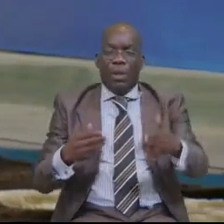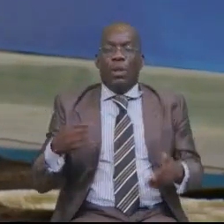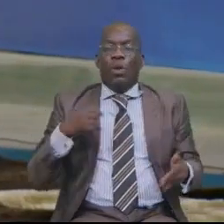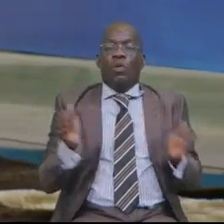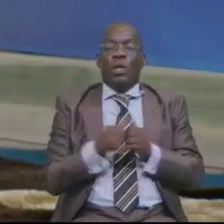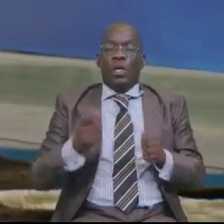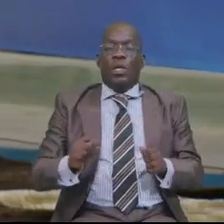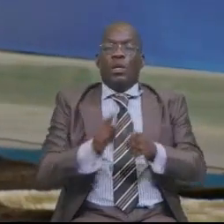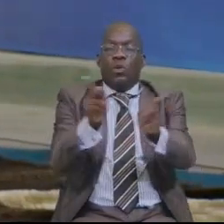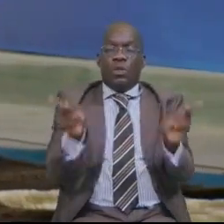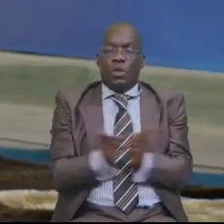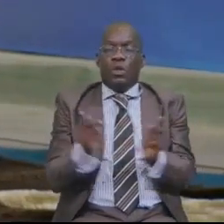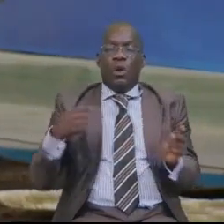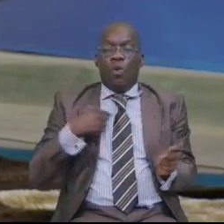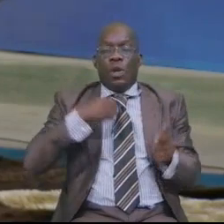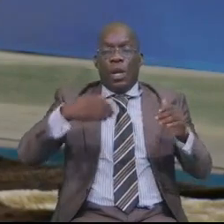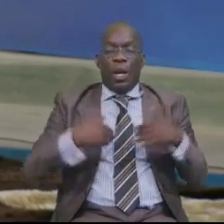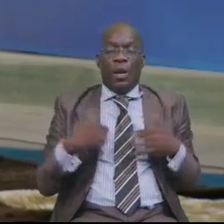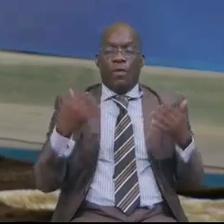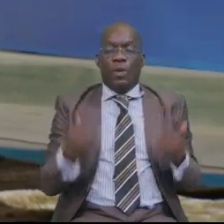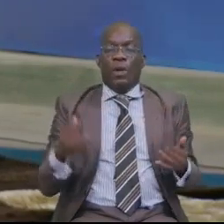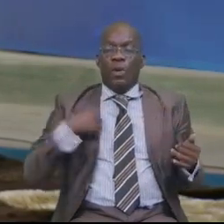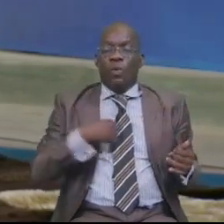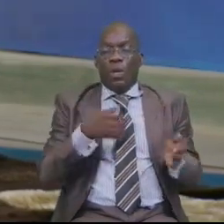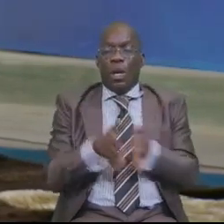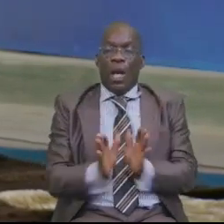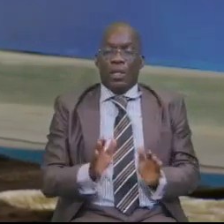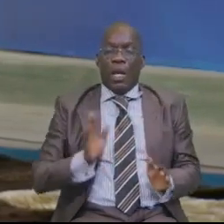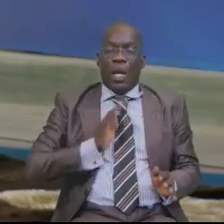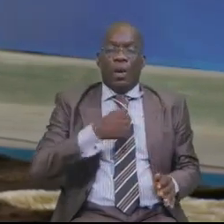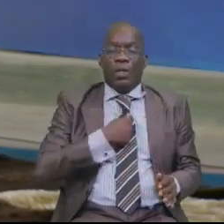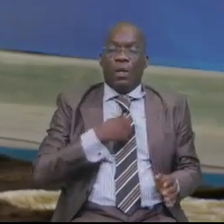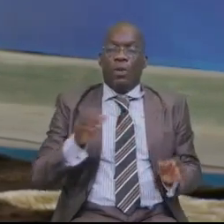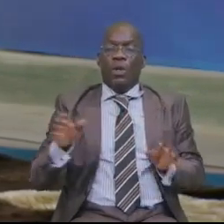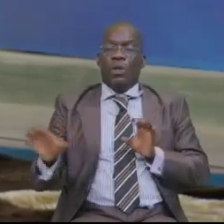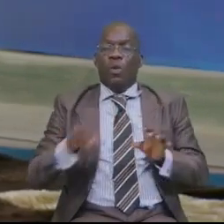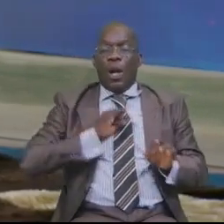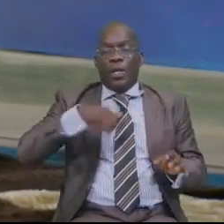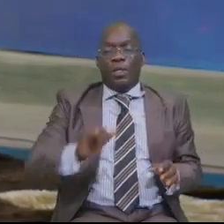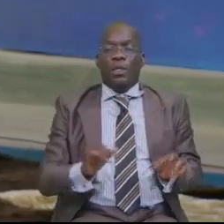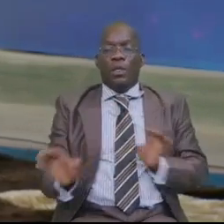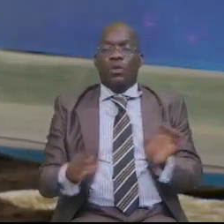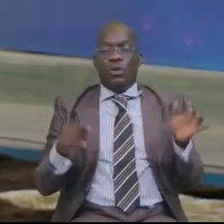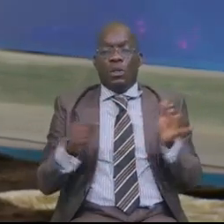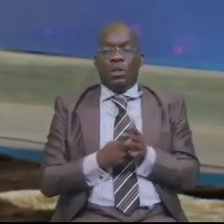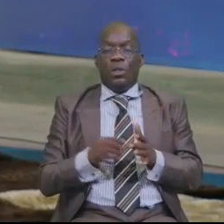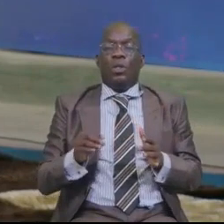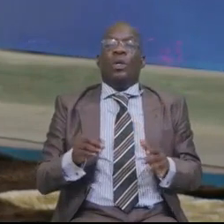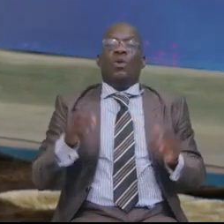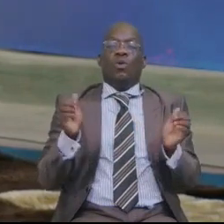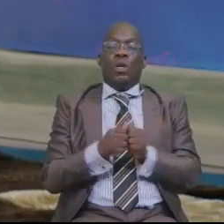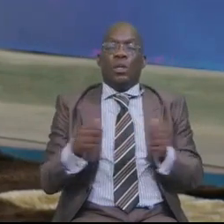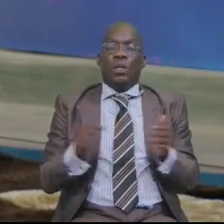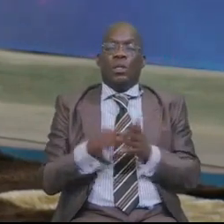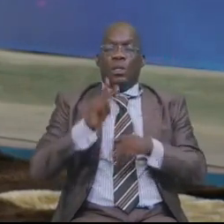we have now, we're asking ourselves, should we still do this with this kind of position that